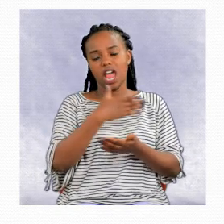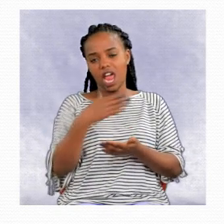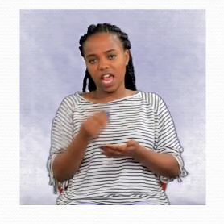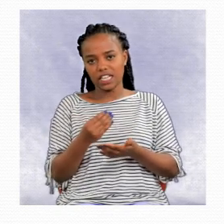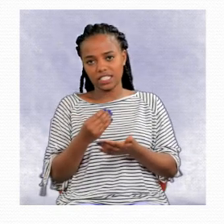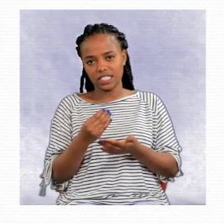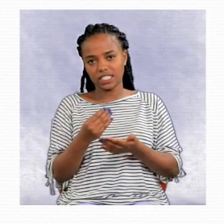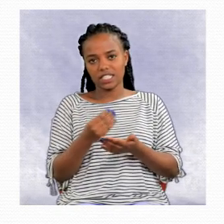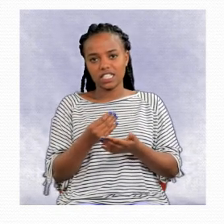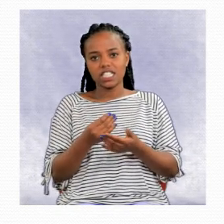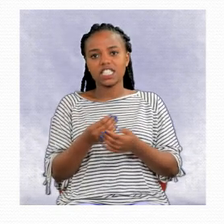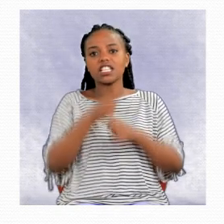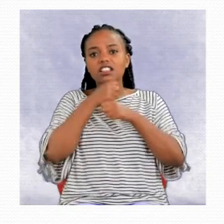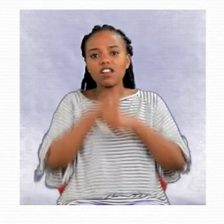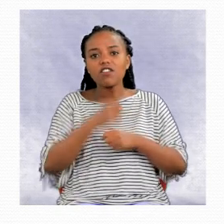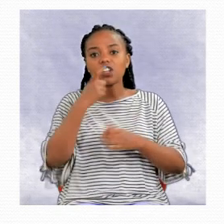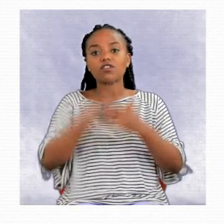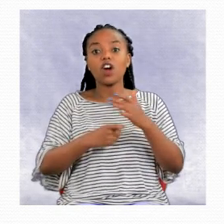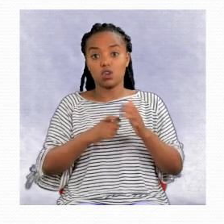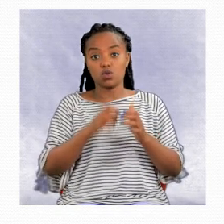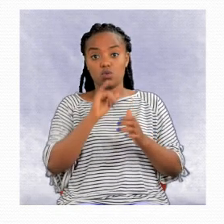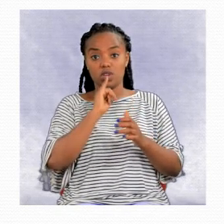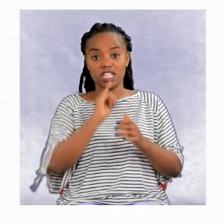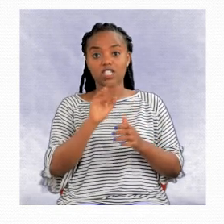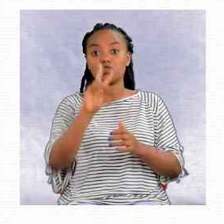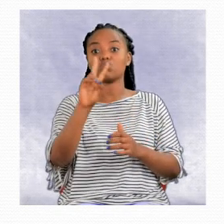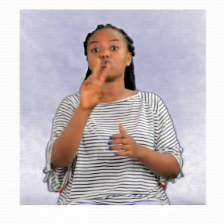2020, and the salvage value is given to be it is